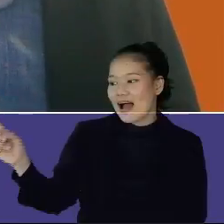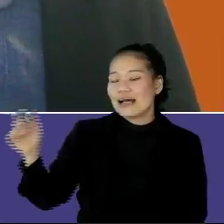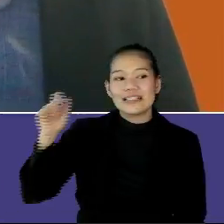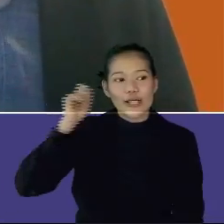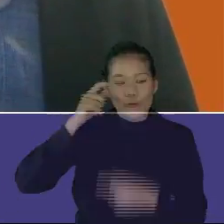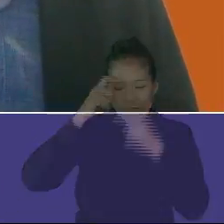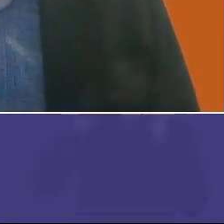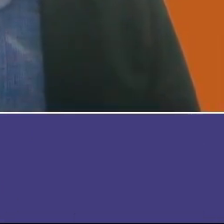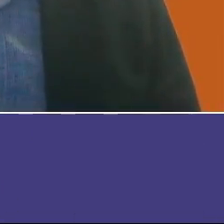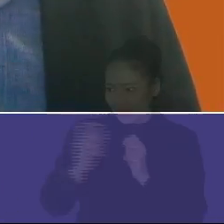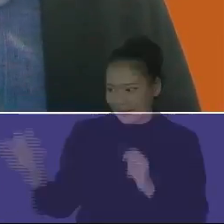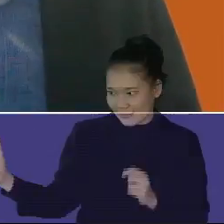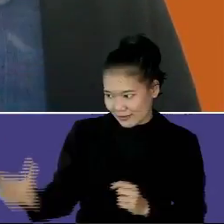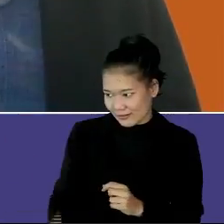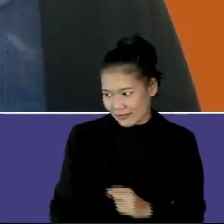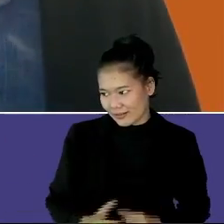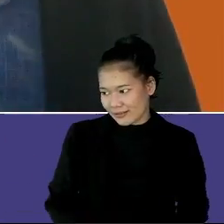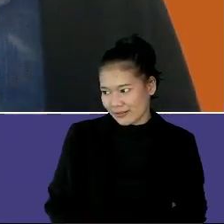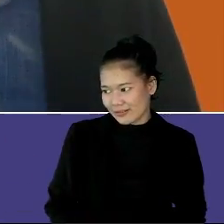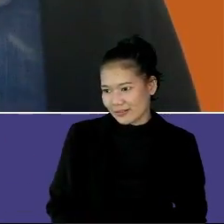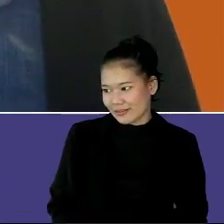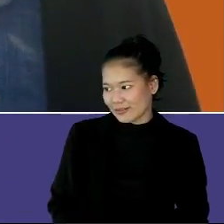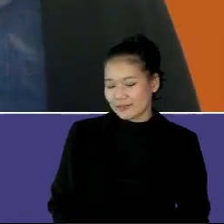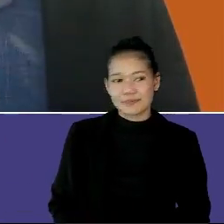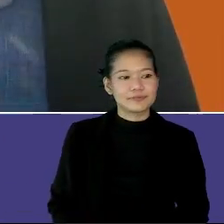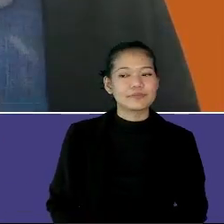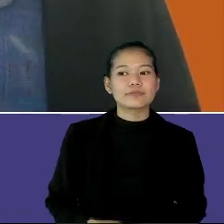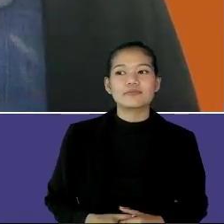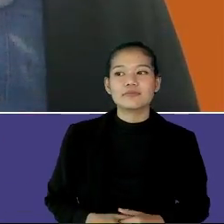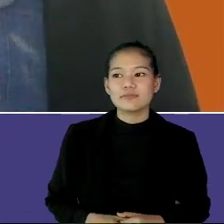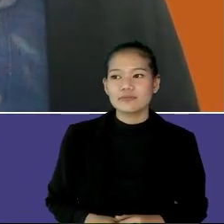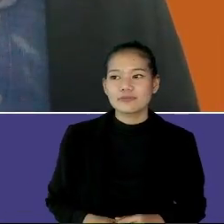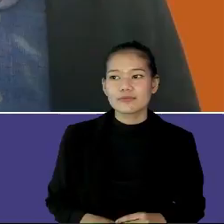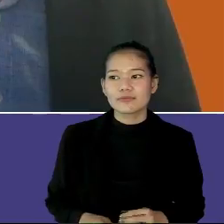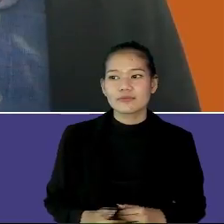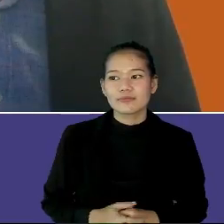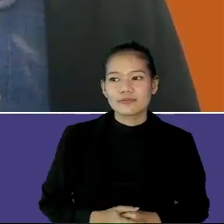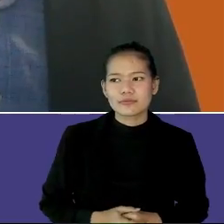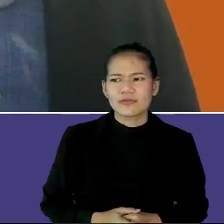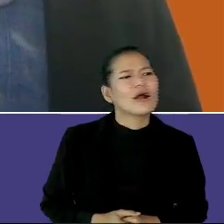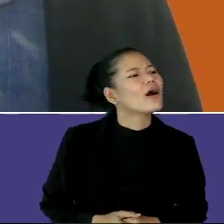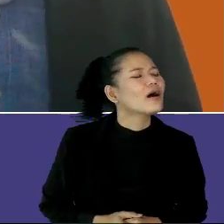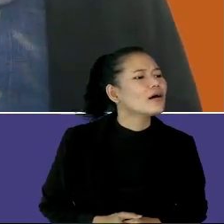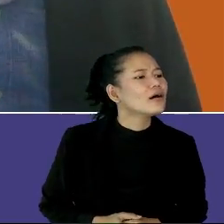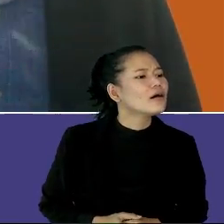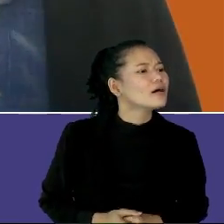obviously in this Recording in progress. obviously in this very important topic.